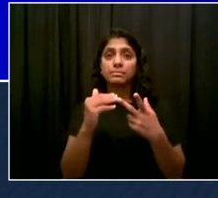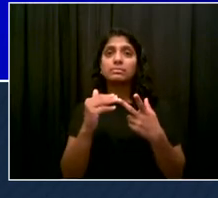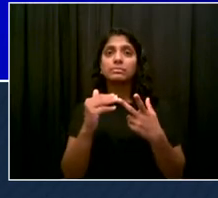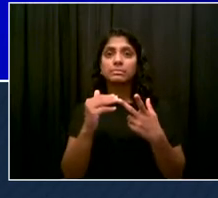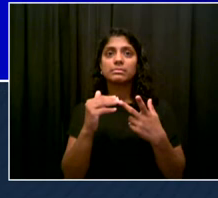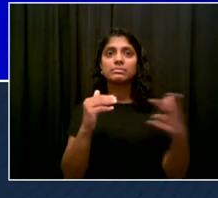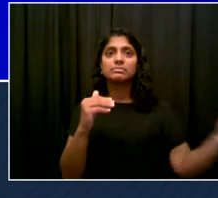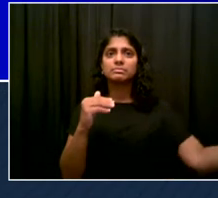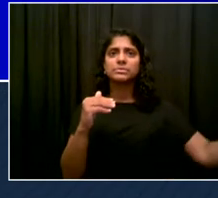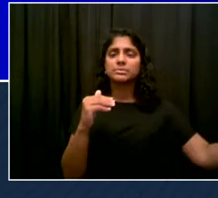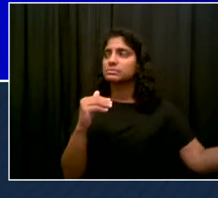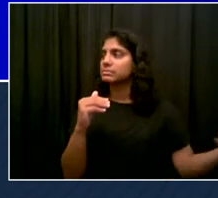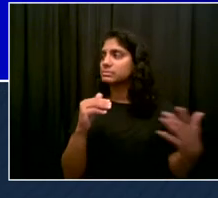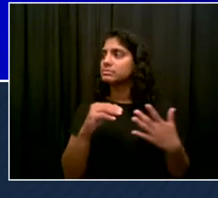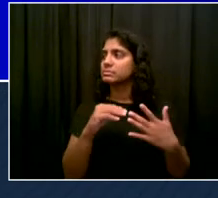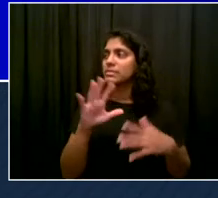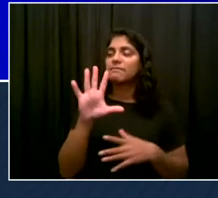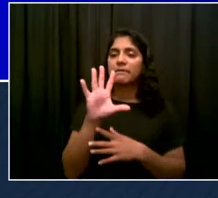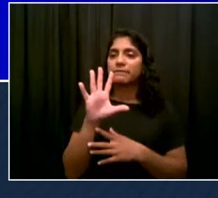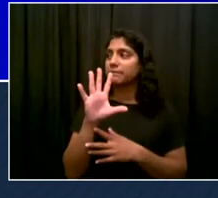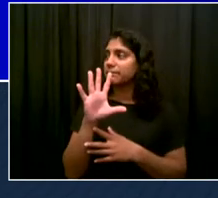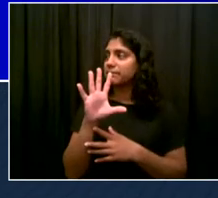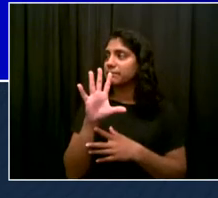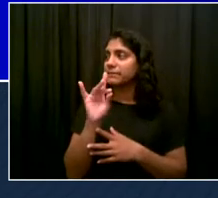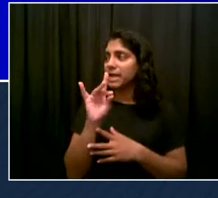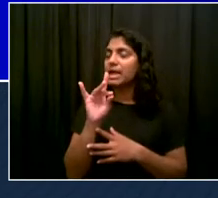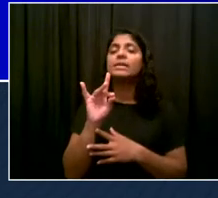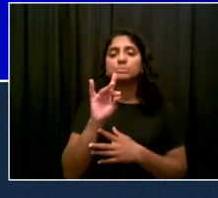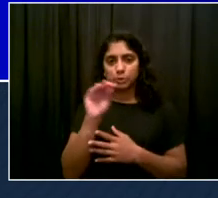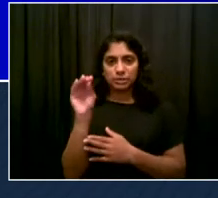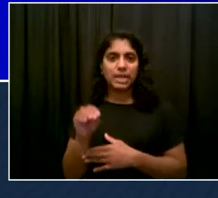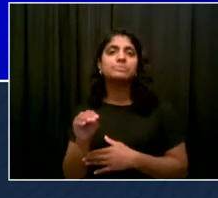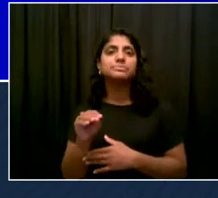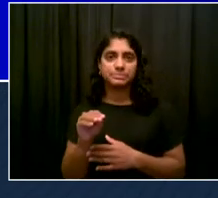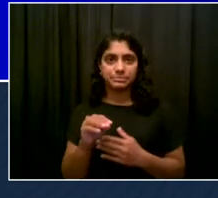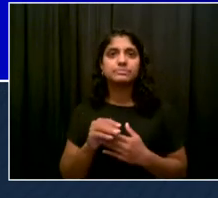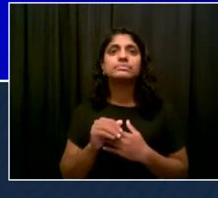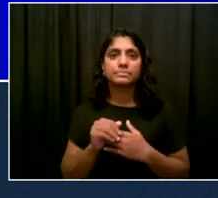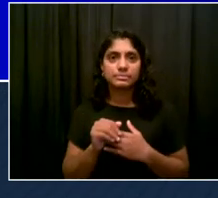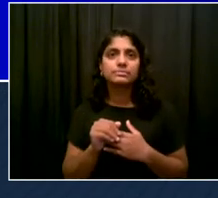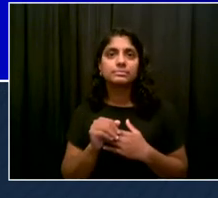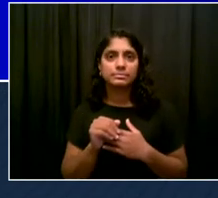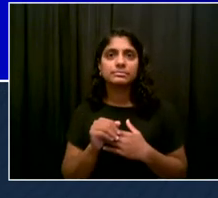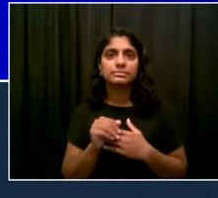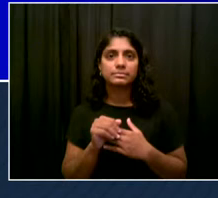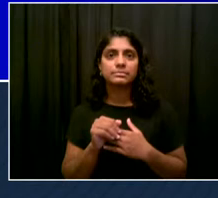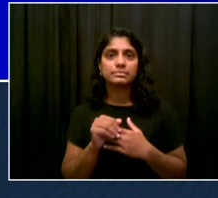0.31. That is good news. Now, number two, new reported cases on a 7-day average. Today's report,